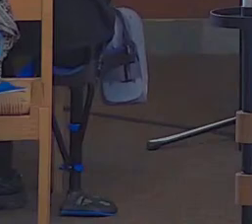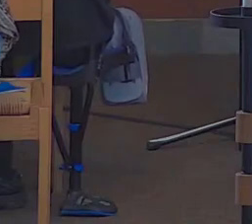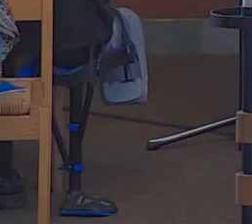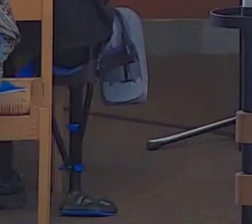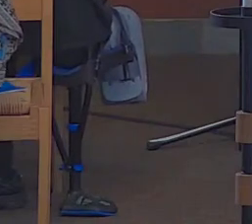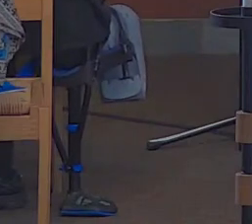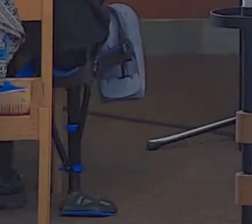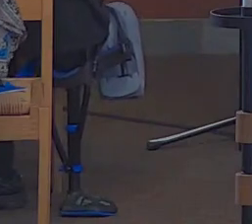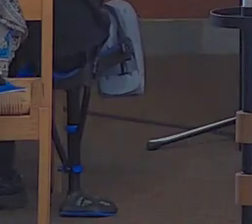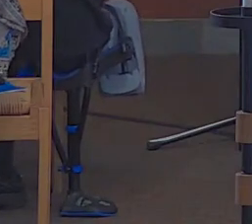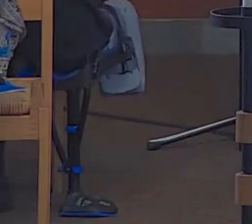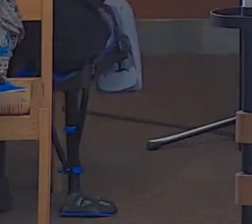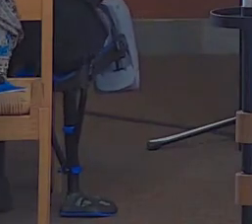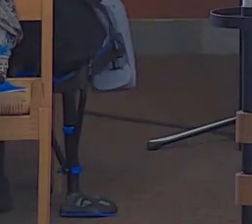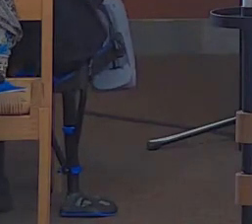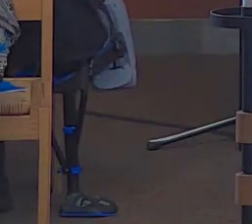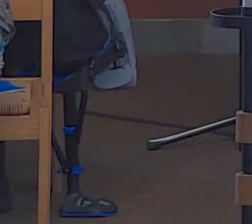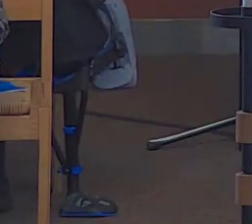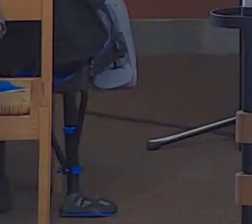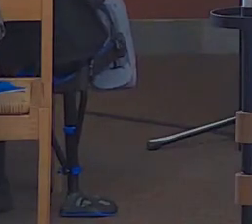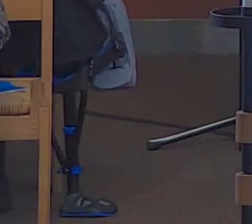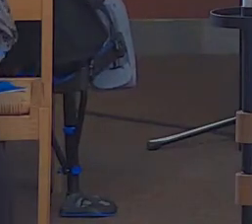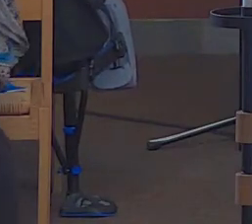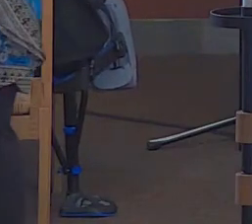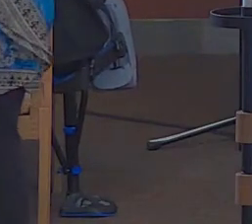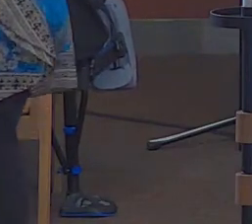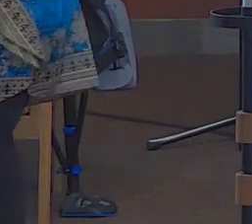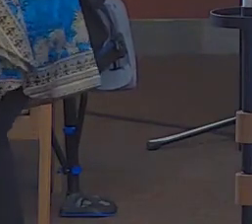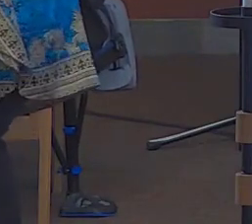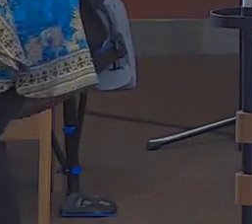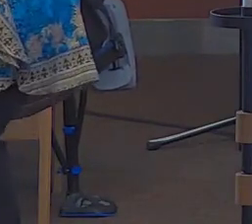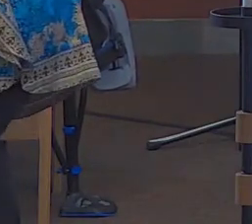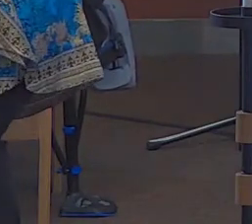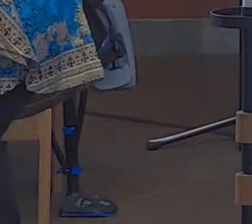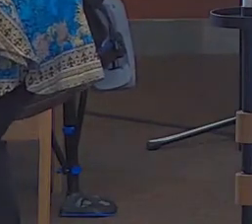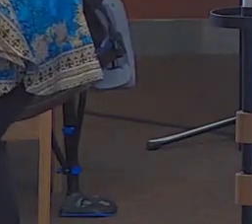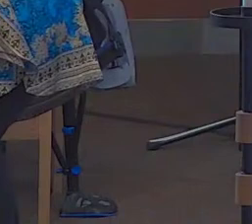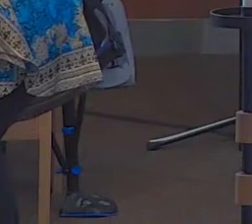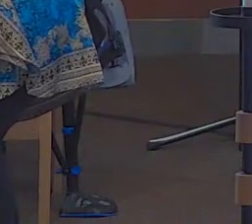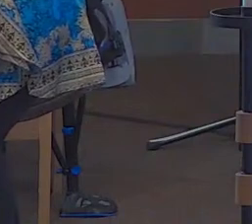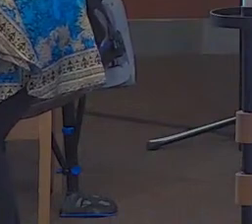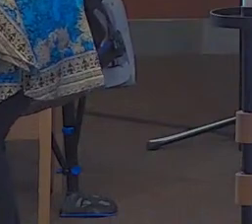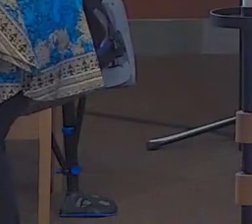a couple of thank yous. You know, we were talking about at the beginning of when I arrived here, this is not my home,